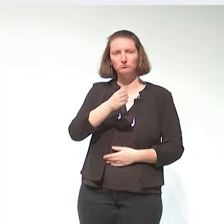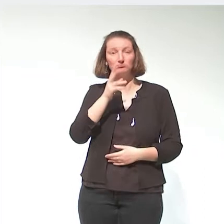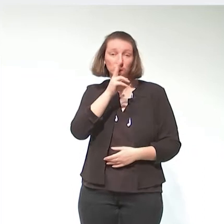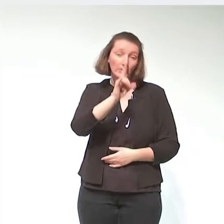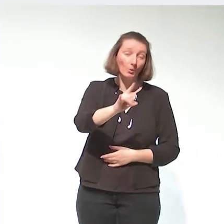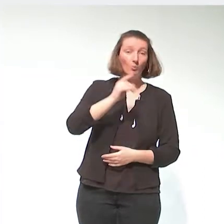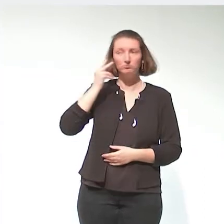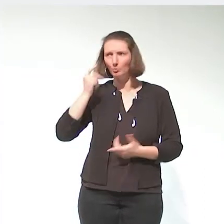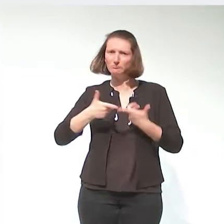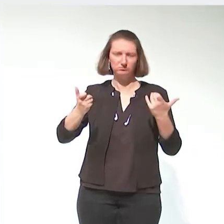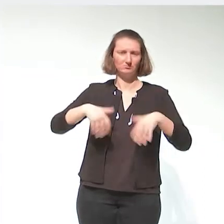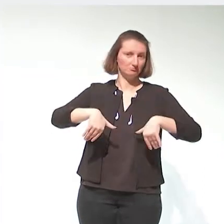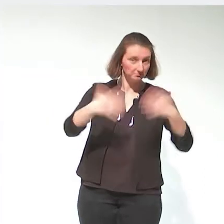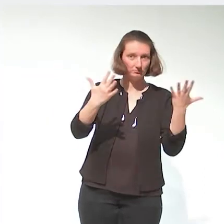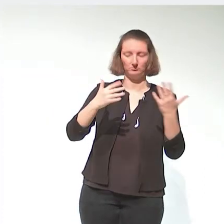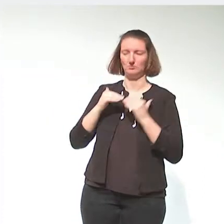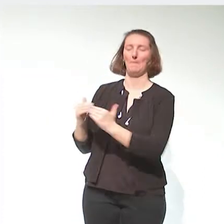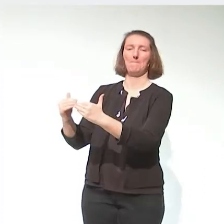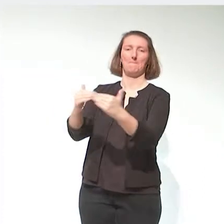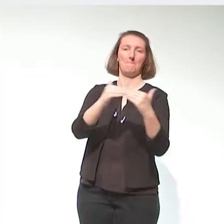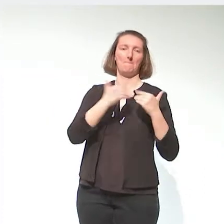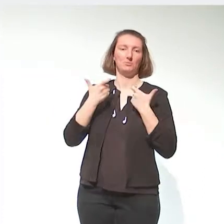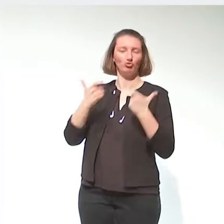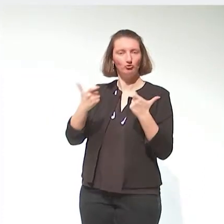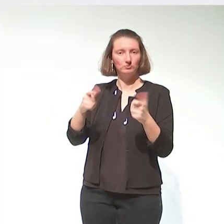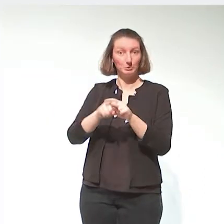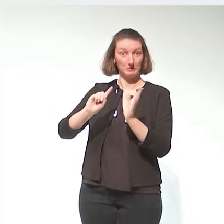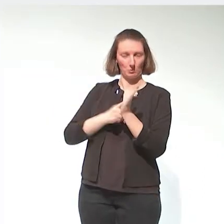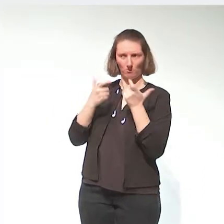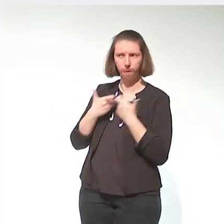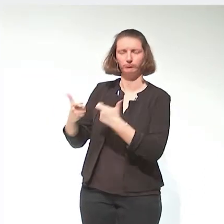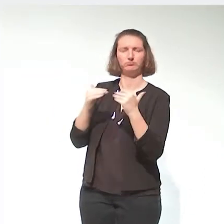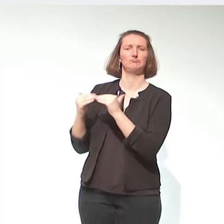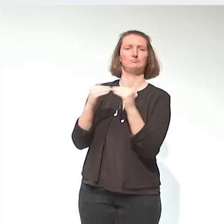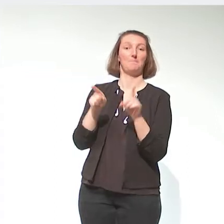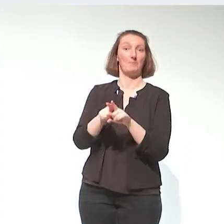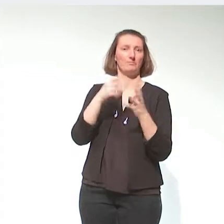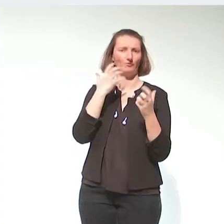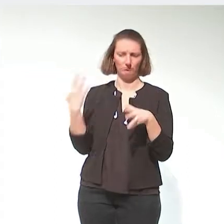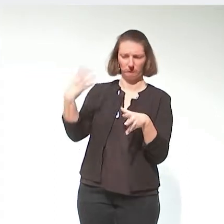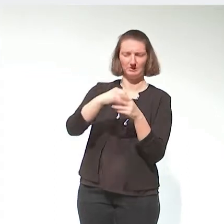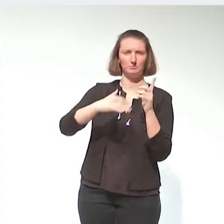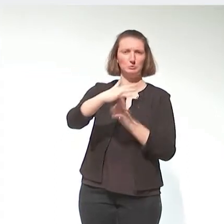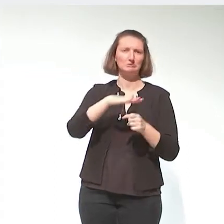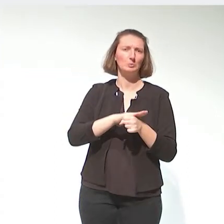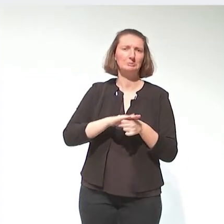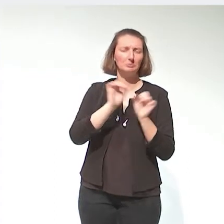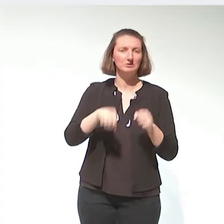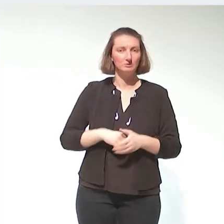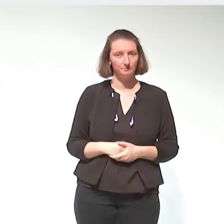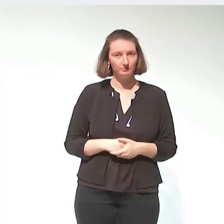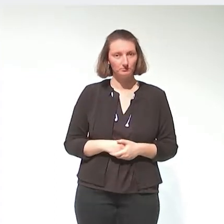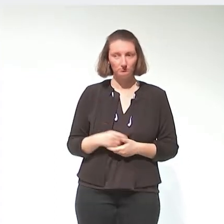or sexual preference, benefit from equal opportunity as well as equal participation in